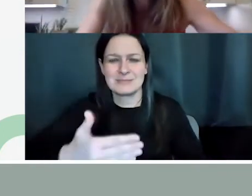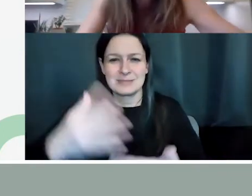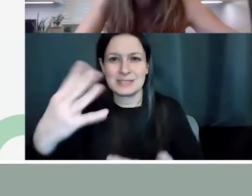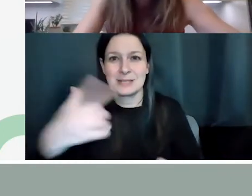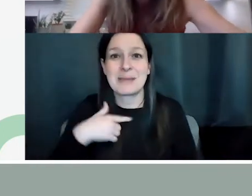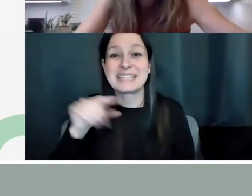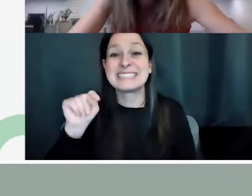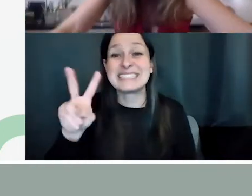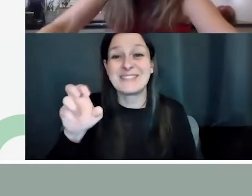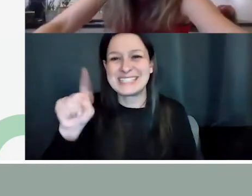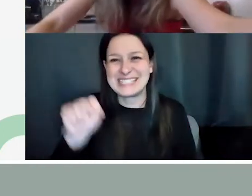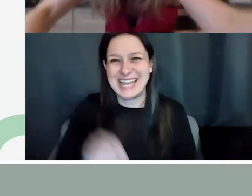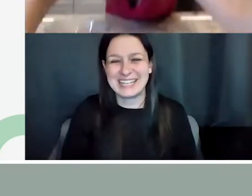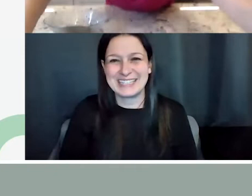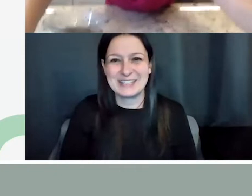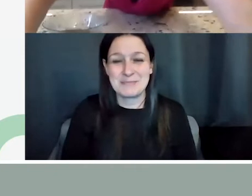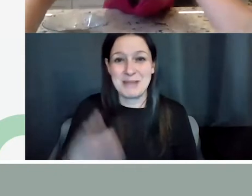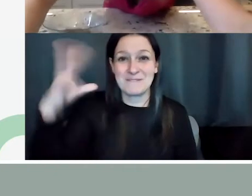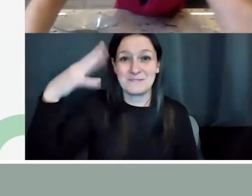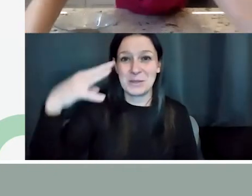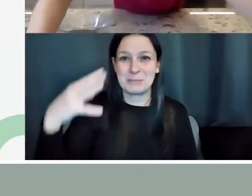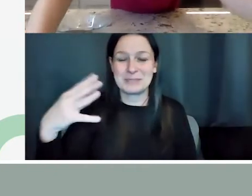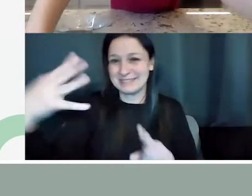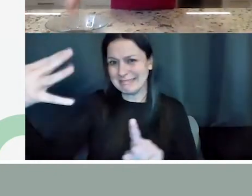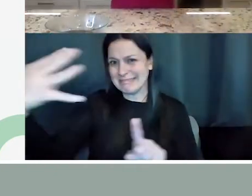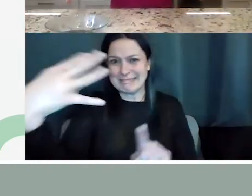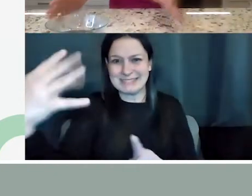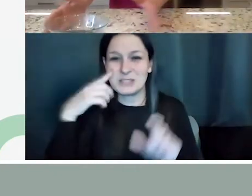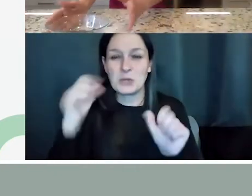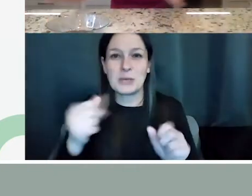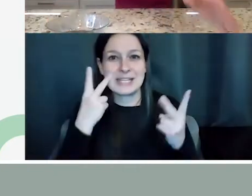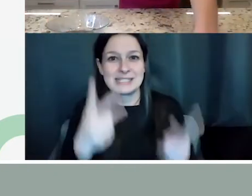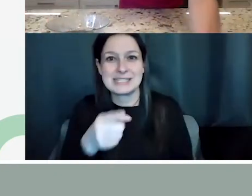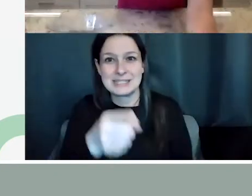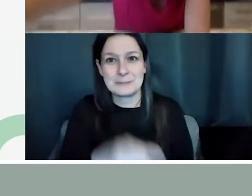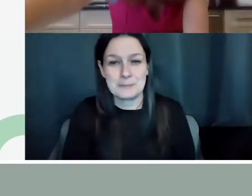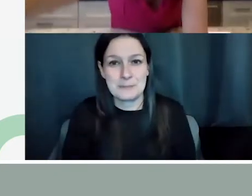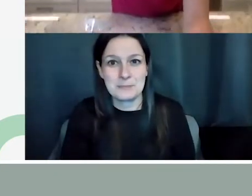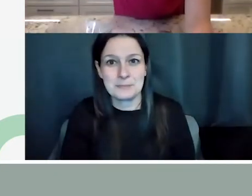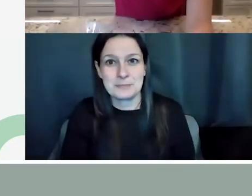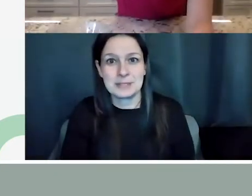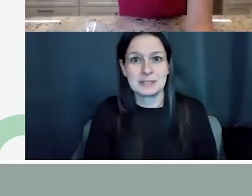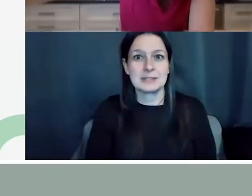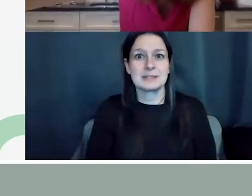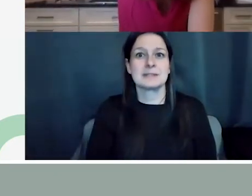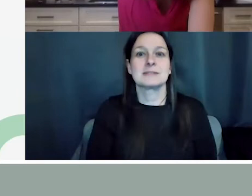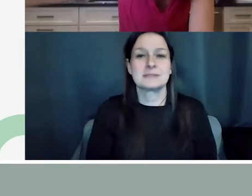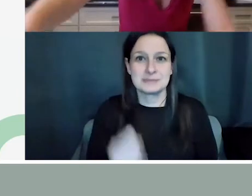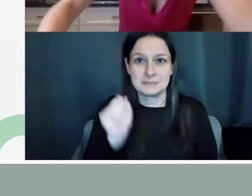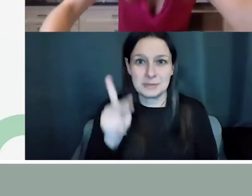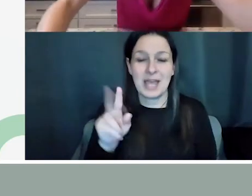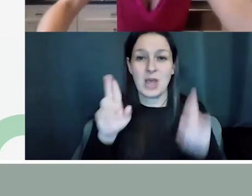television set here to my filming studio so that you can, okay, you can't see me. There we go. All right.